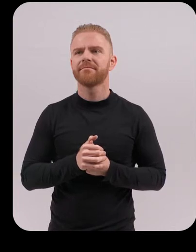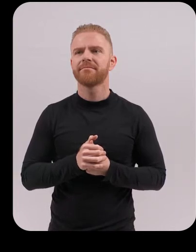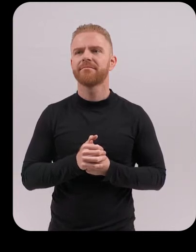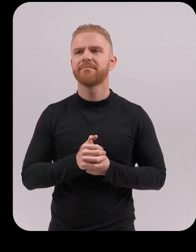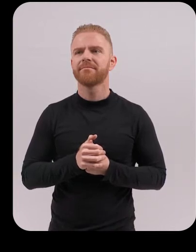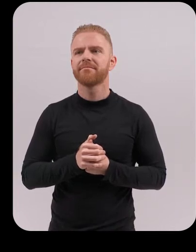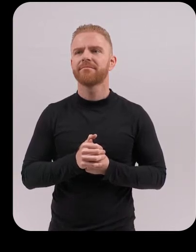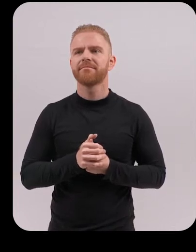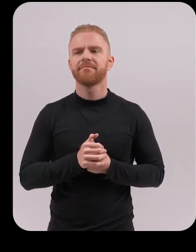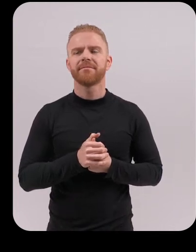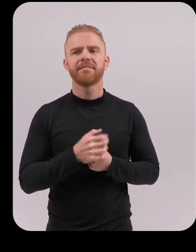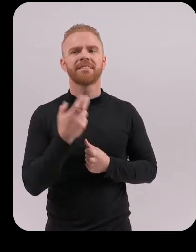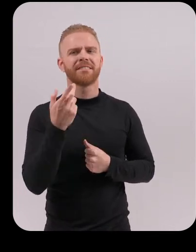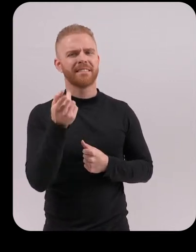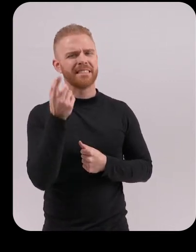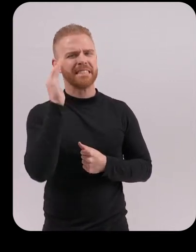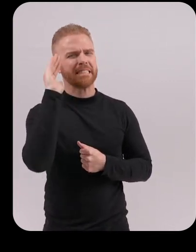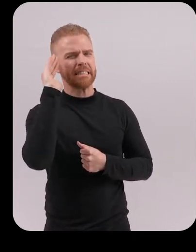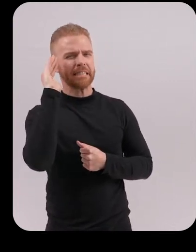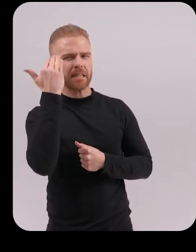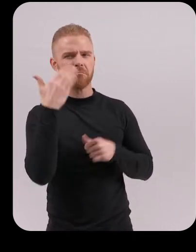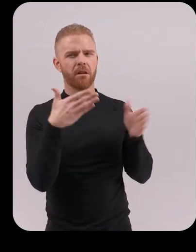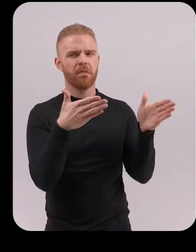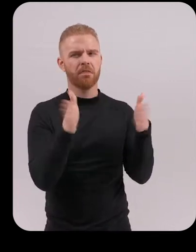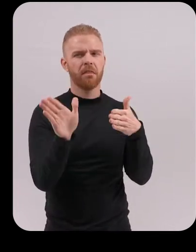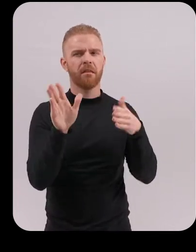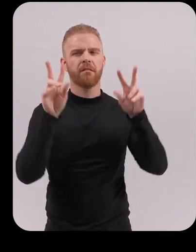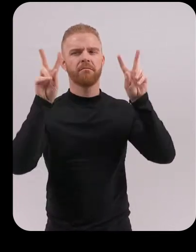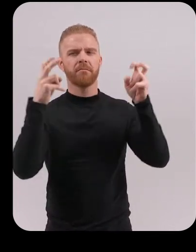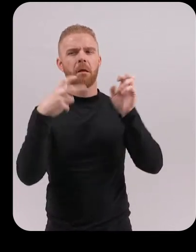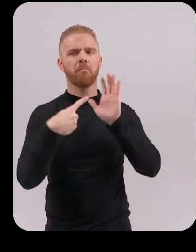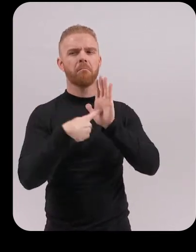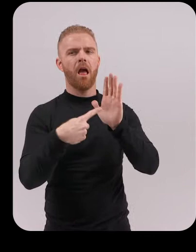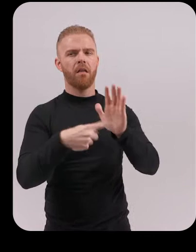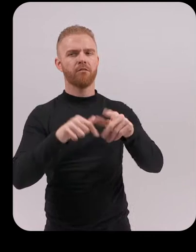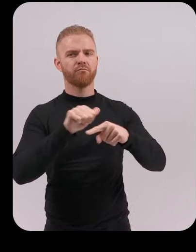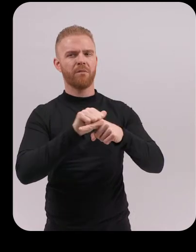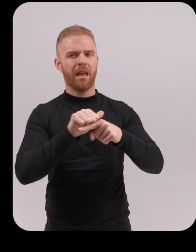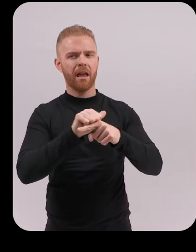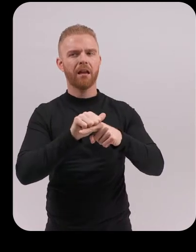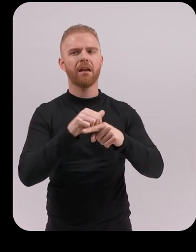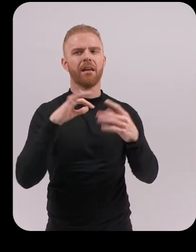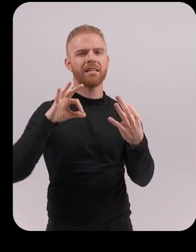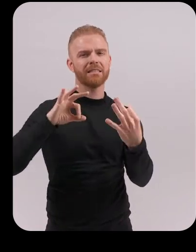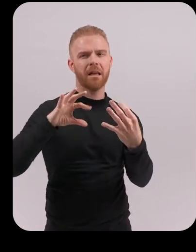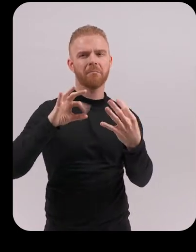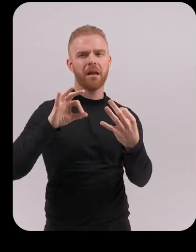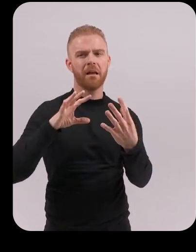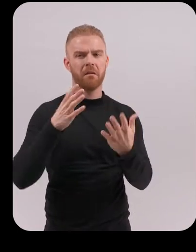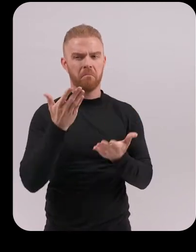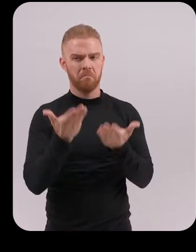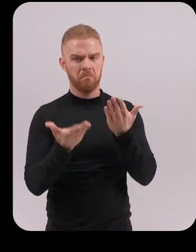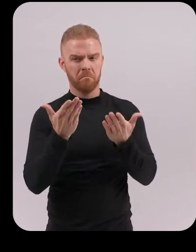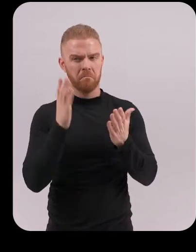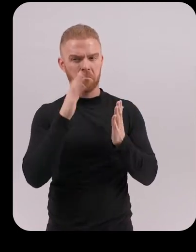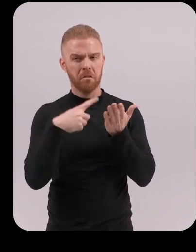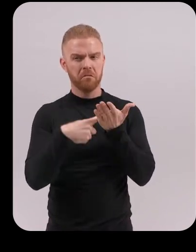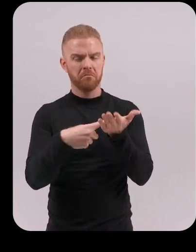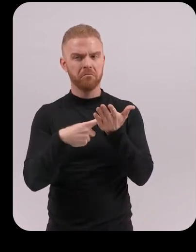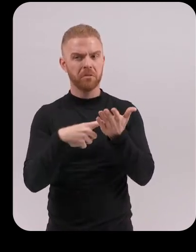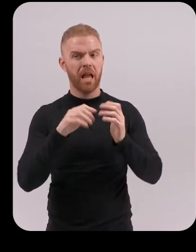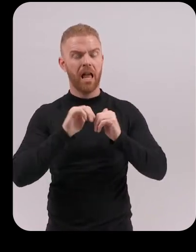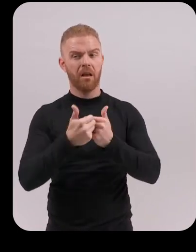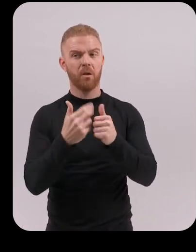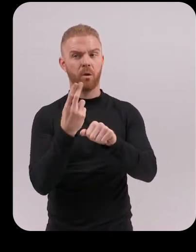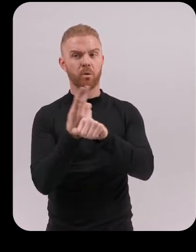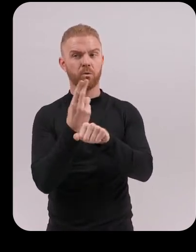He seems to be moving on to the topic of model training and feedback. Perhaps they will talk about how user input helps train the